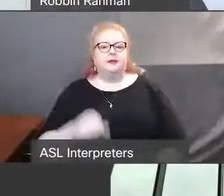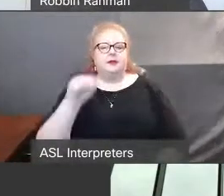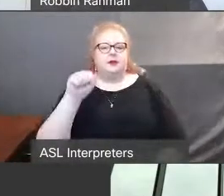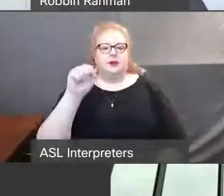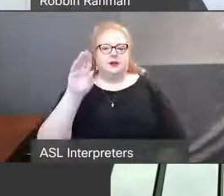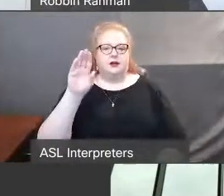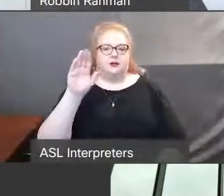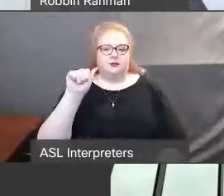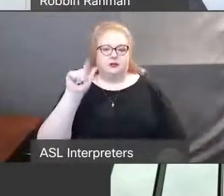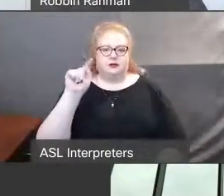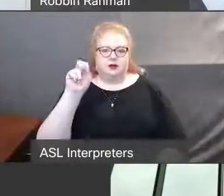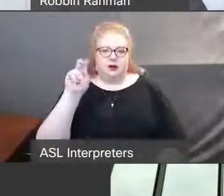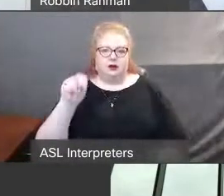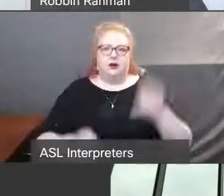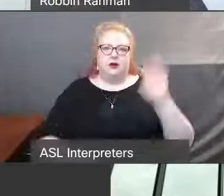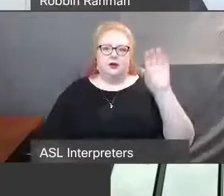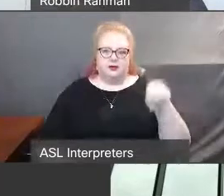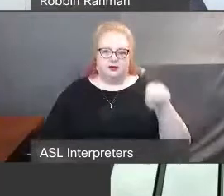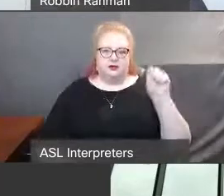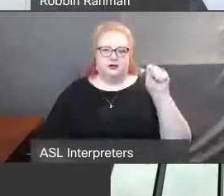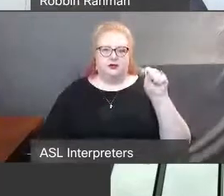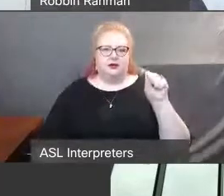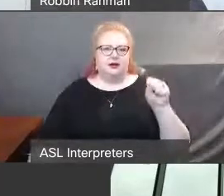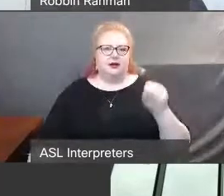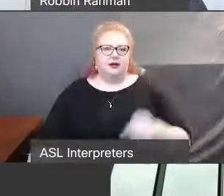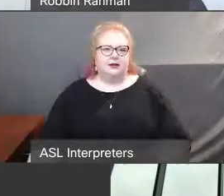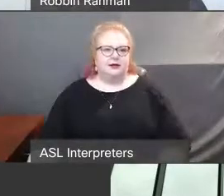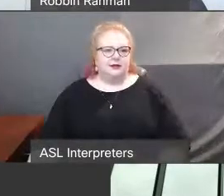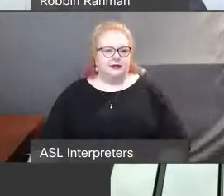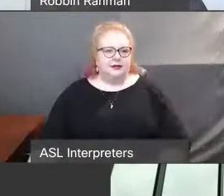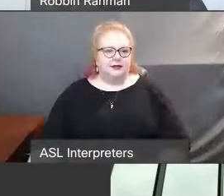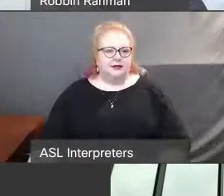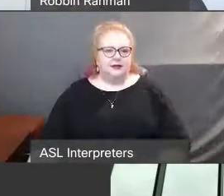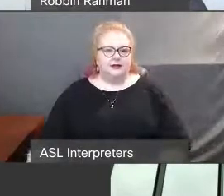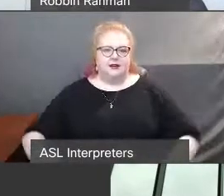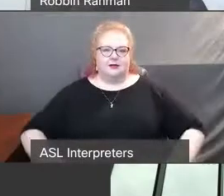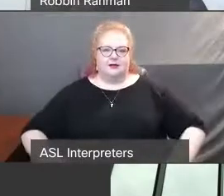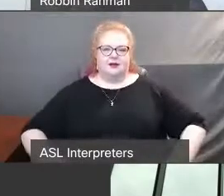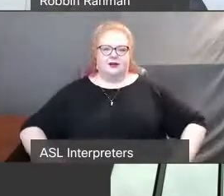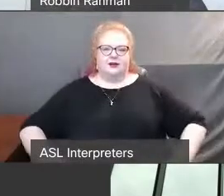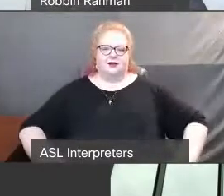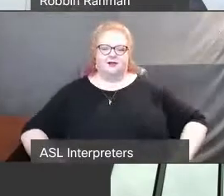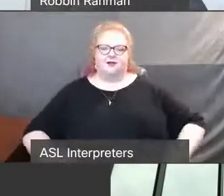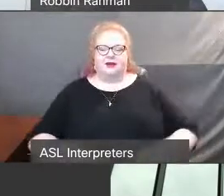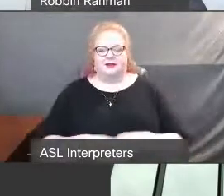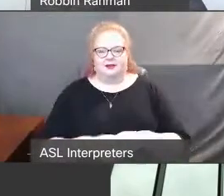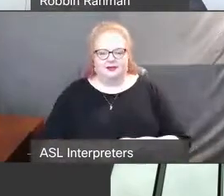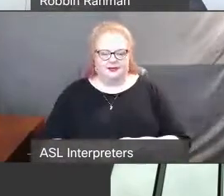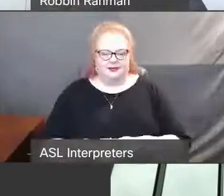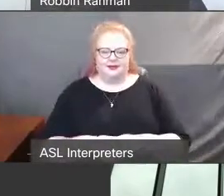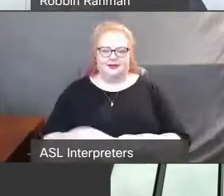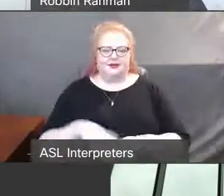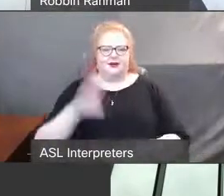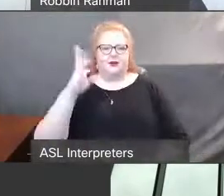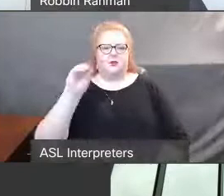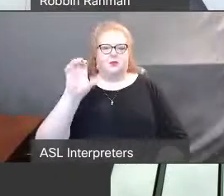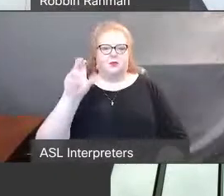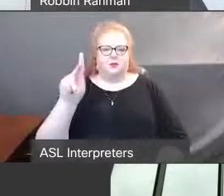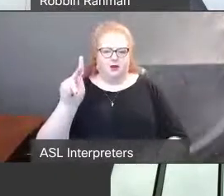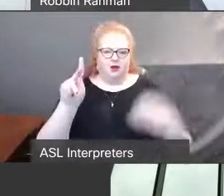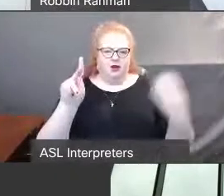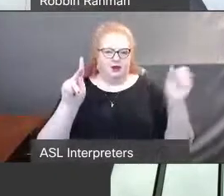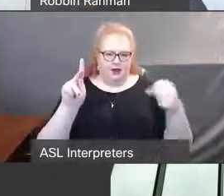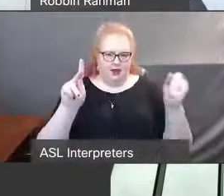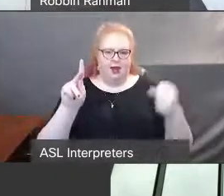Baton, Aye. I'm sorry, Dr. Button, Brock, Aye.